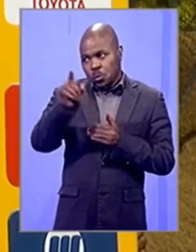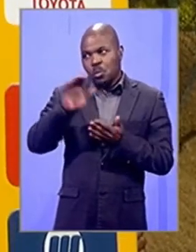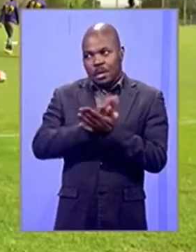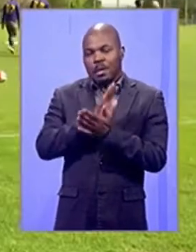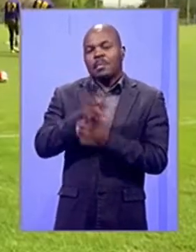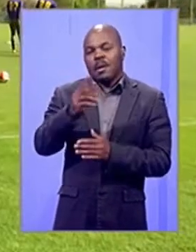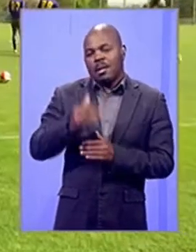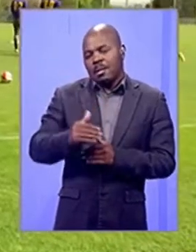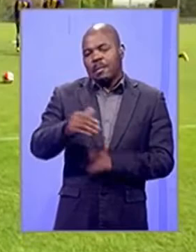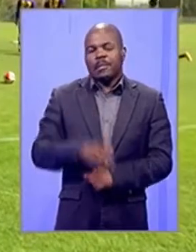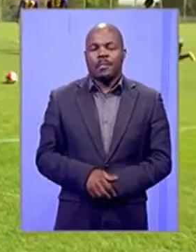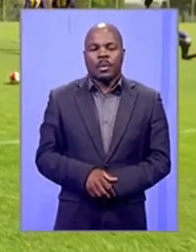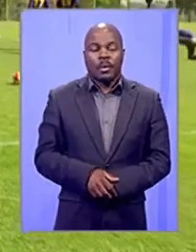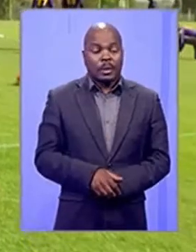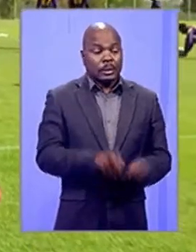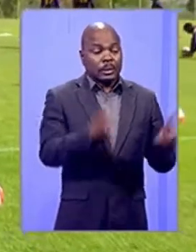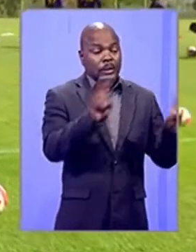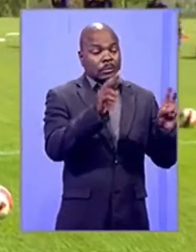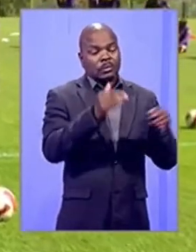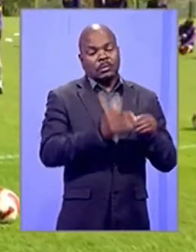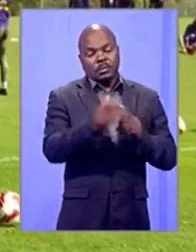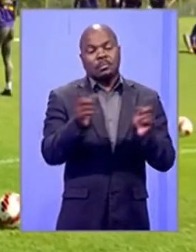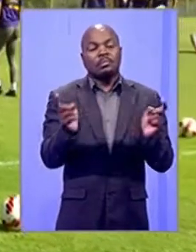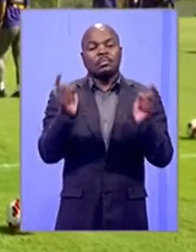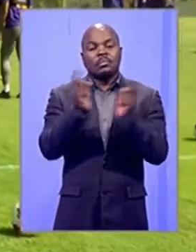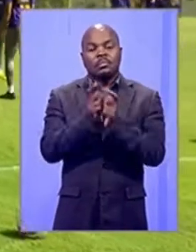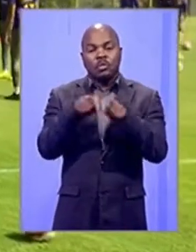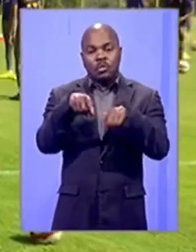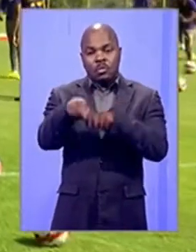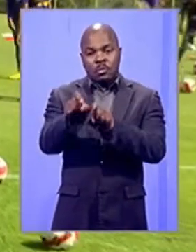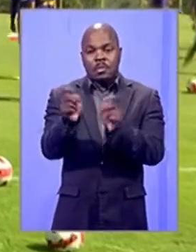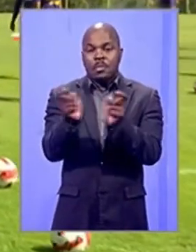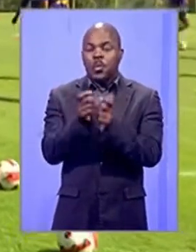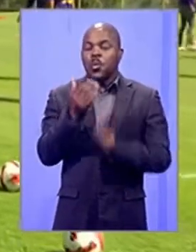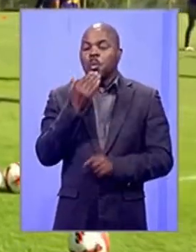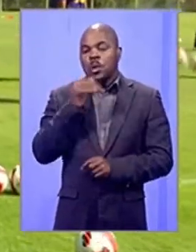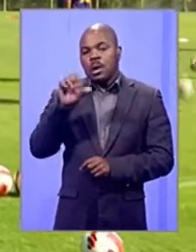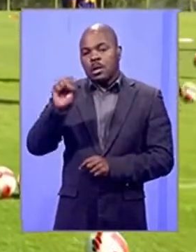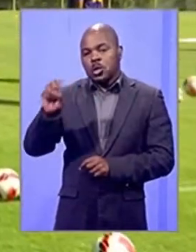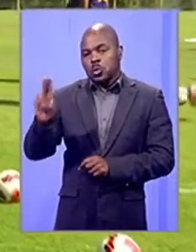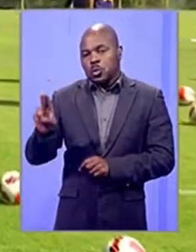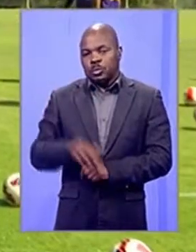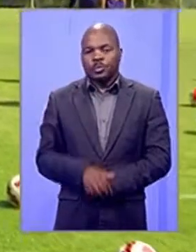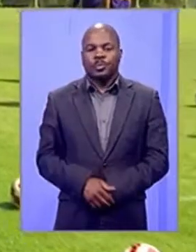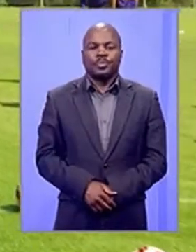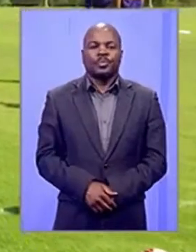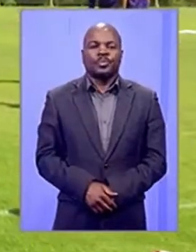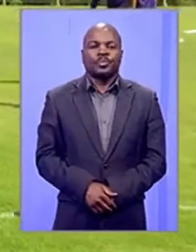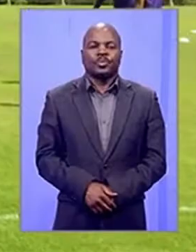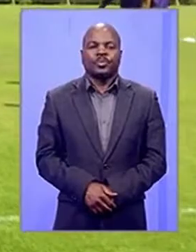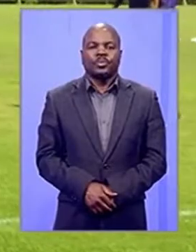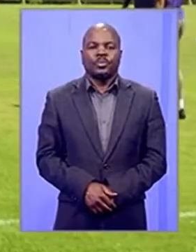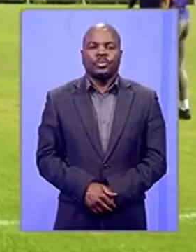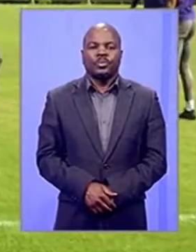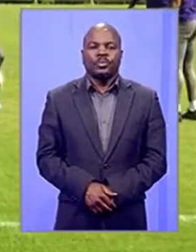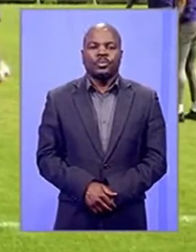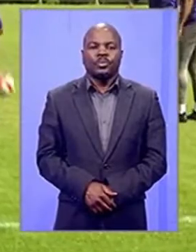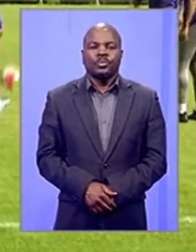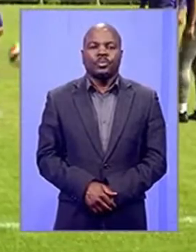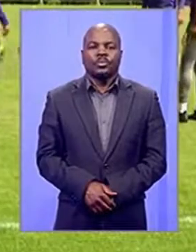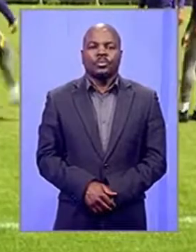again. Chiefs e tla bapala papadi ya yona e latelang ya league kgahlano le SuperSport United. Phesing Katlo, SABC News, Johannesburg.